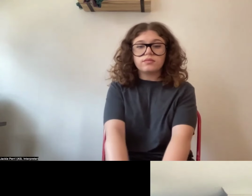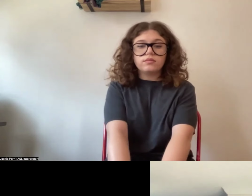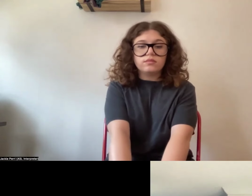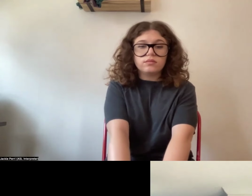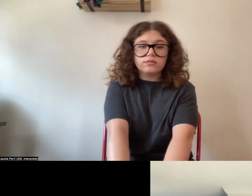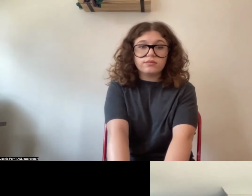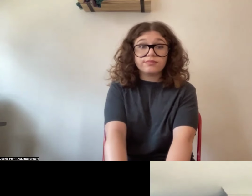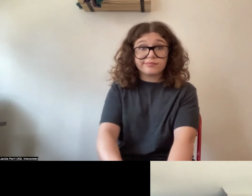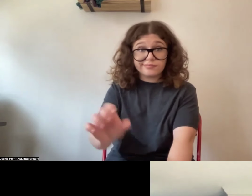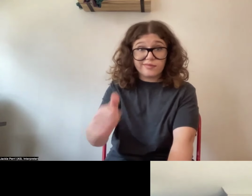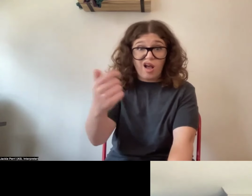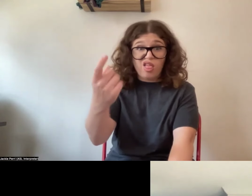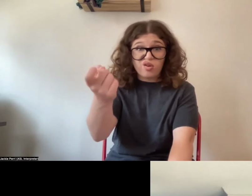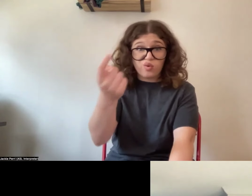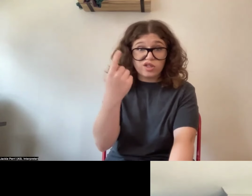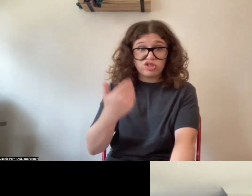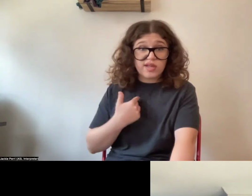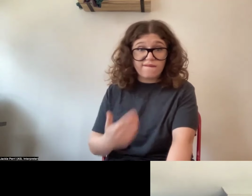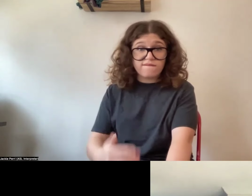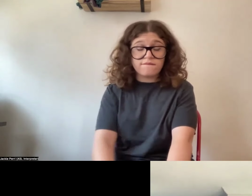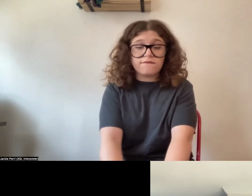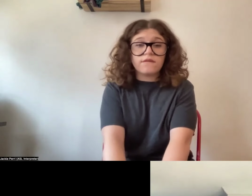Any other questions?